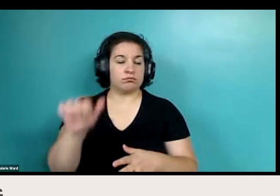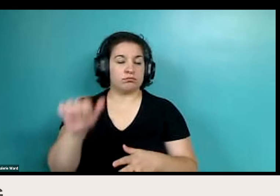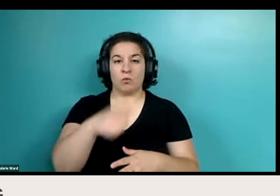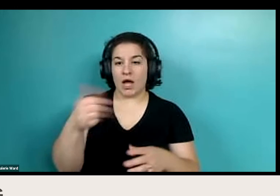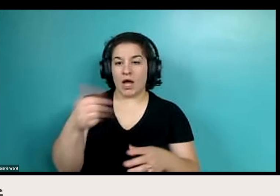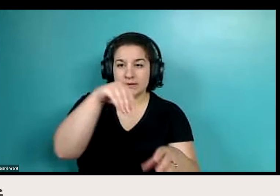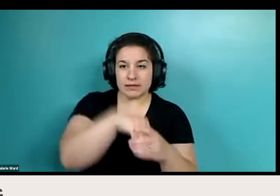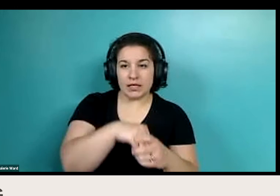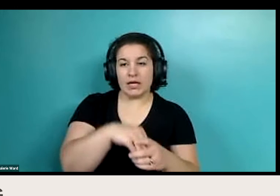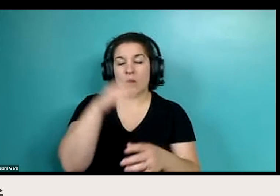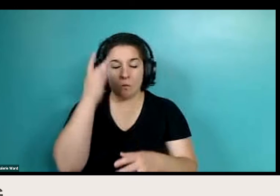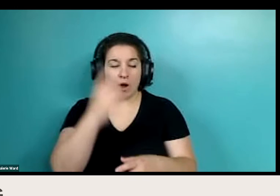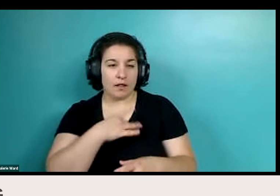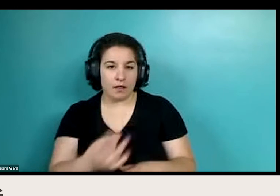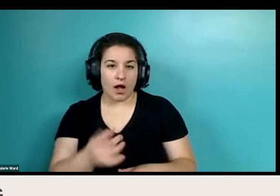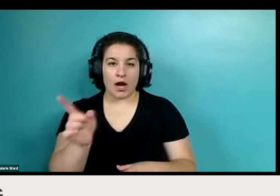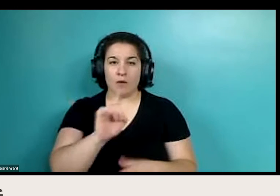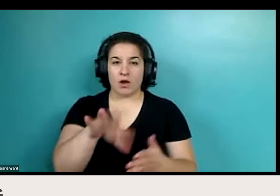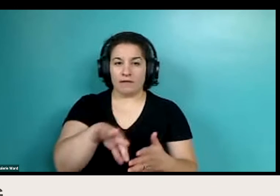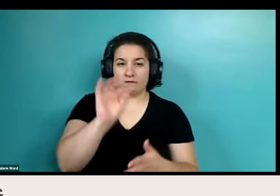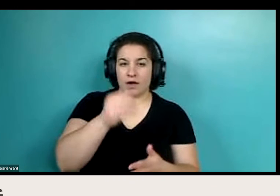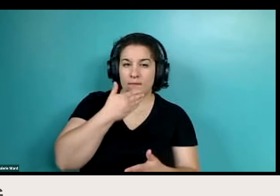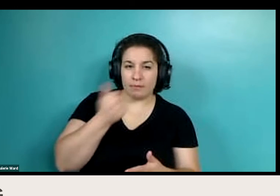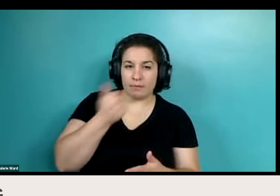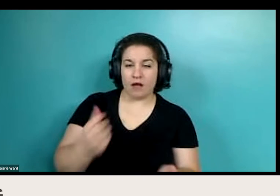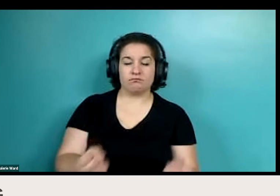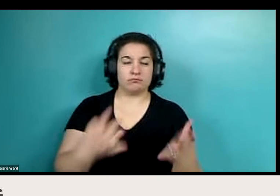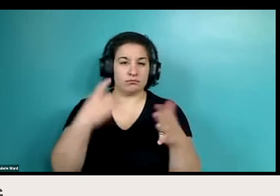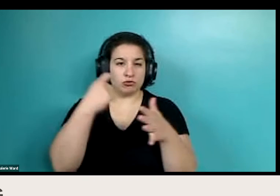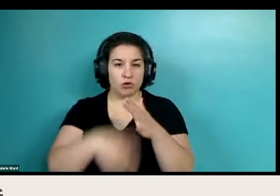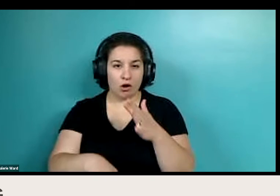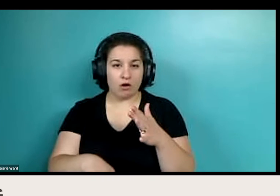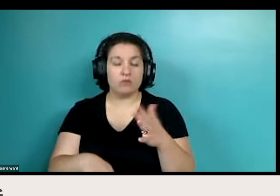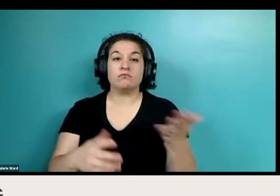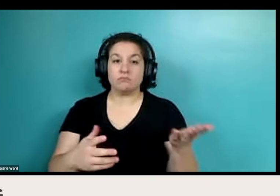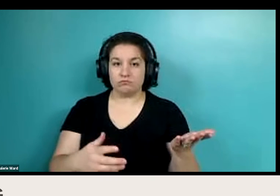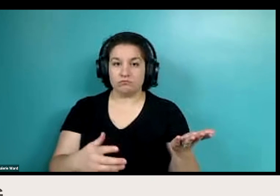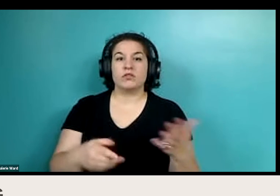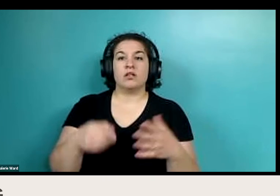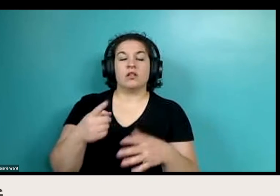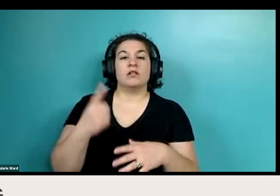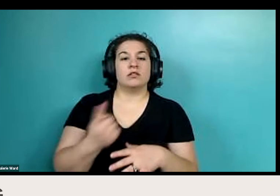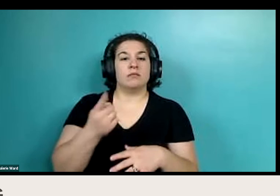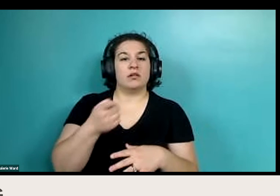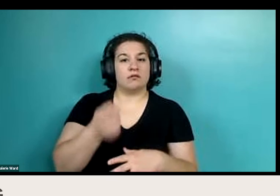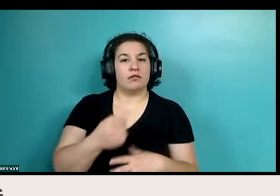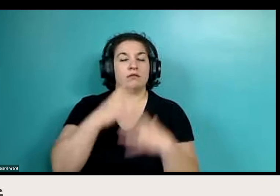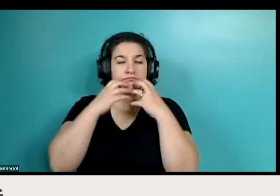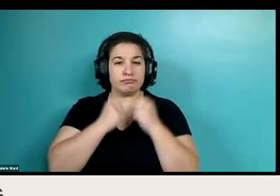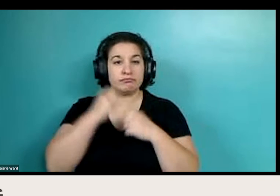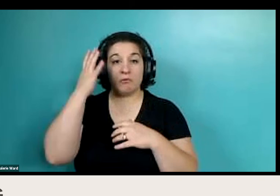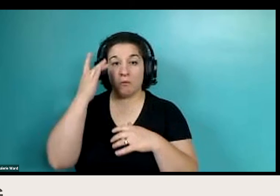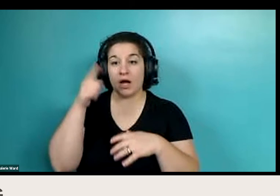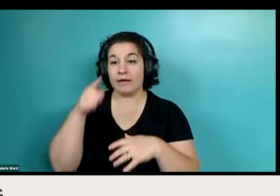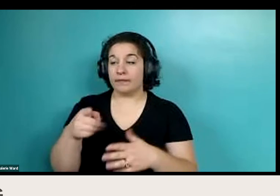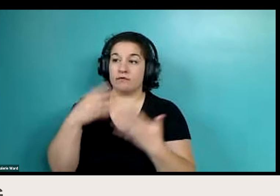like it, where they get the best version of it, maybe how much it costs. This is something that they're invested in because they have, purchased it, they've